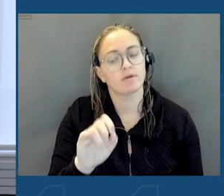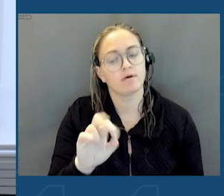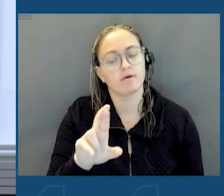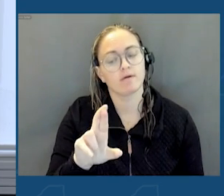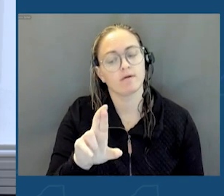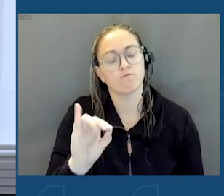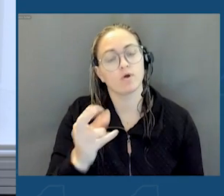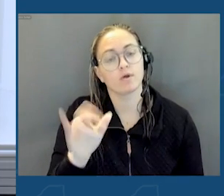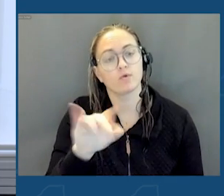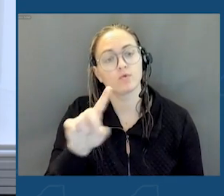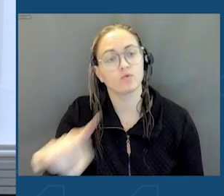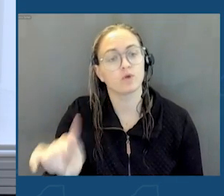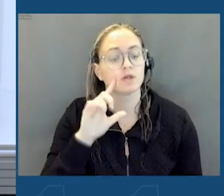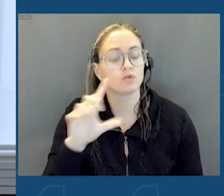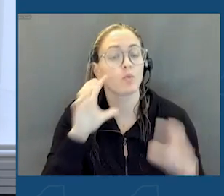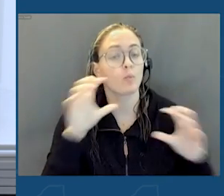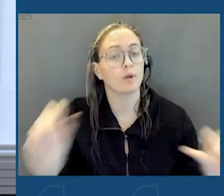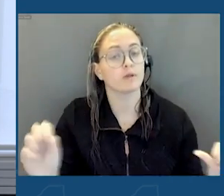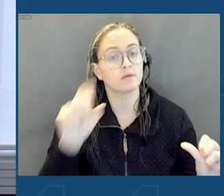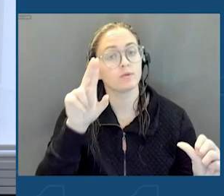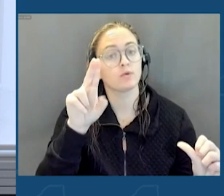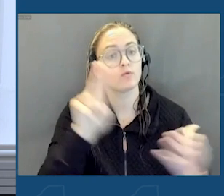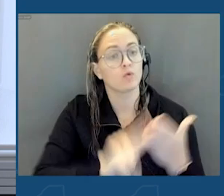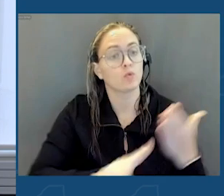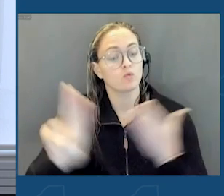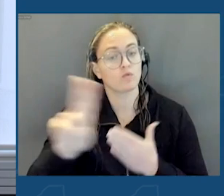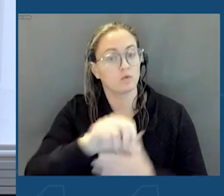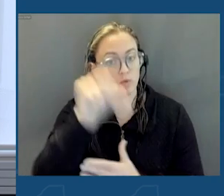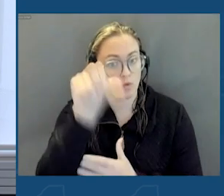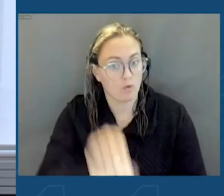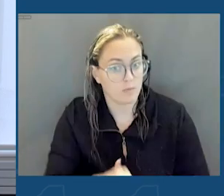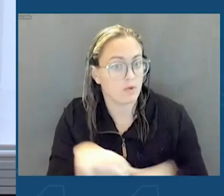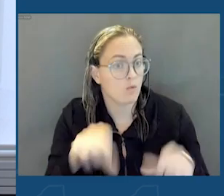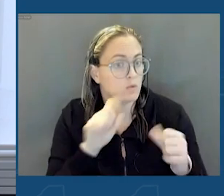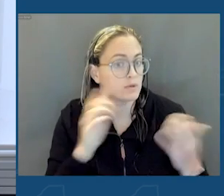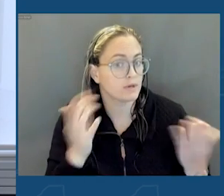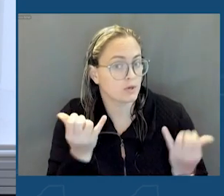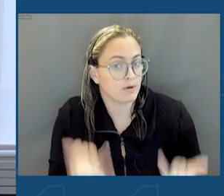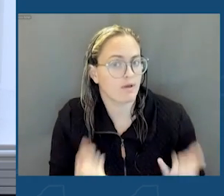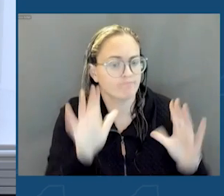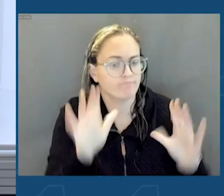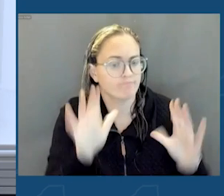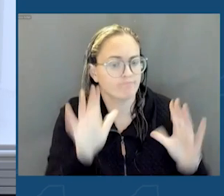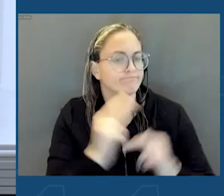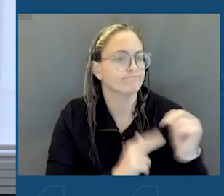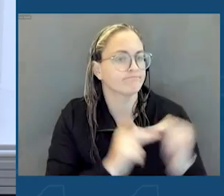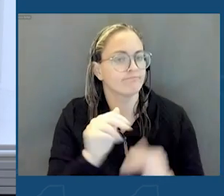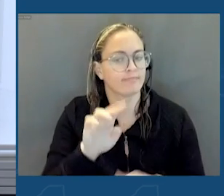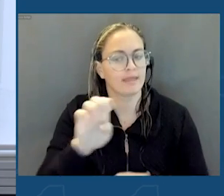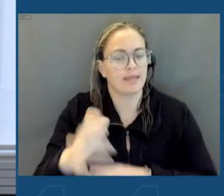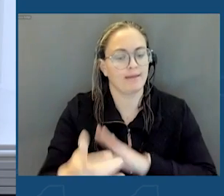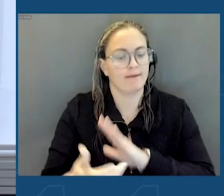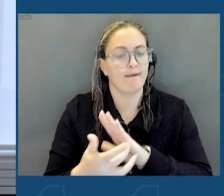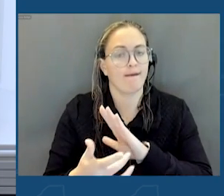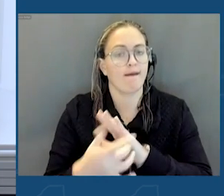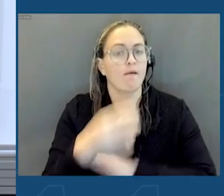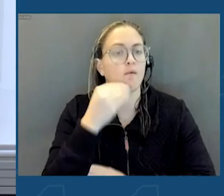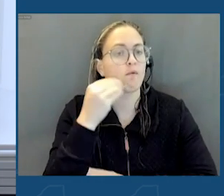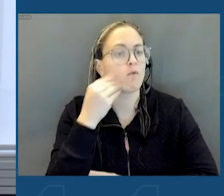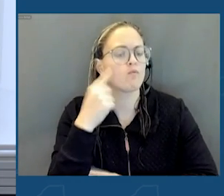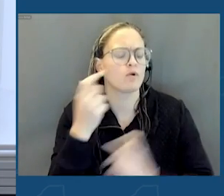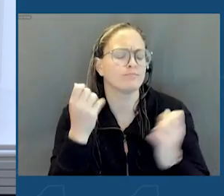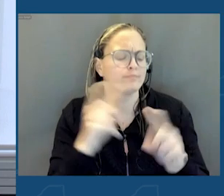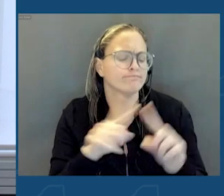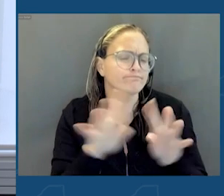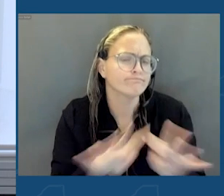at Albany, for hosting us here today at this incredible building, ETAC, which is a home of many